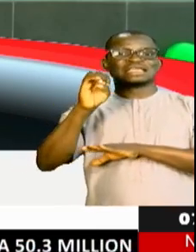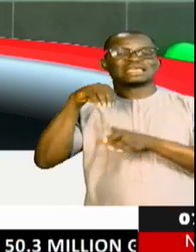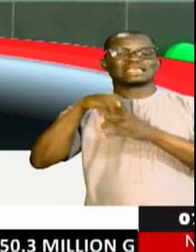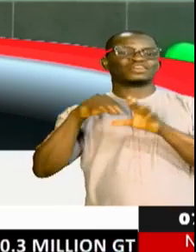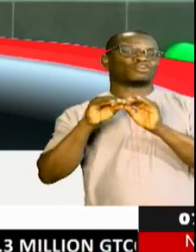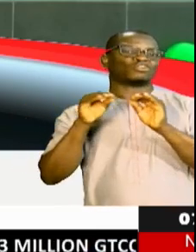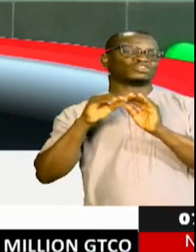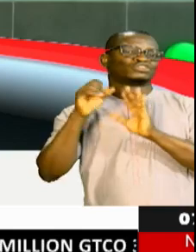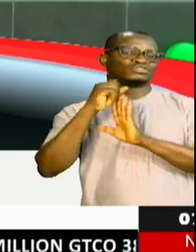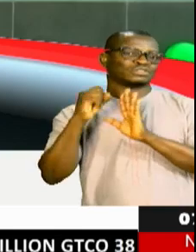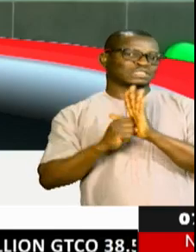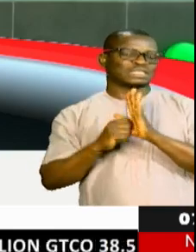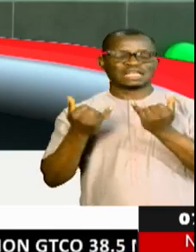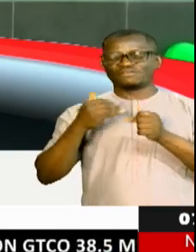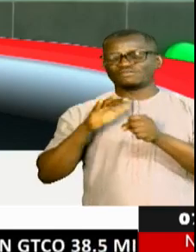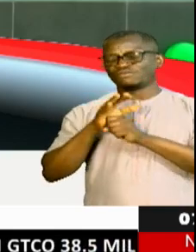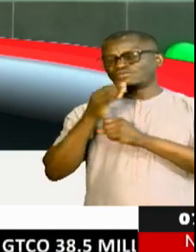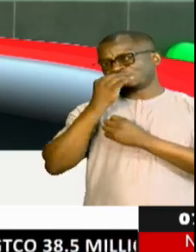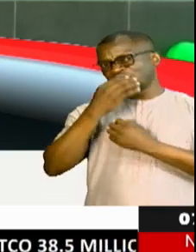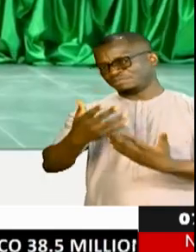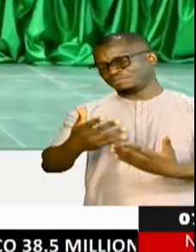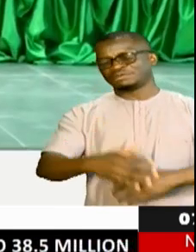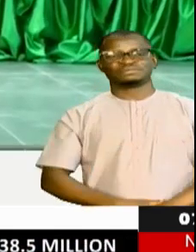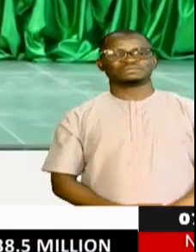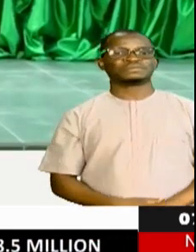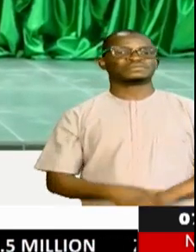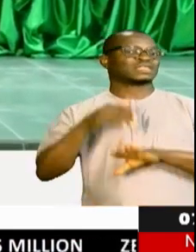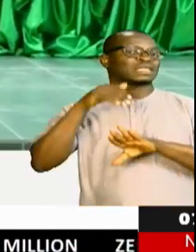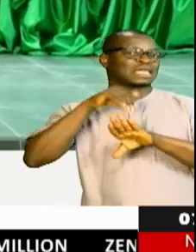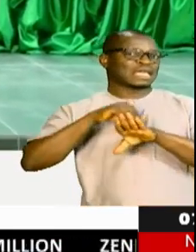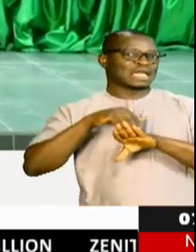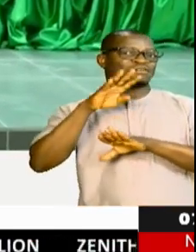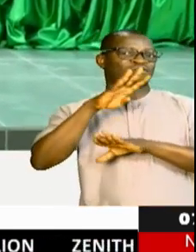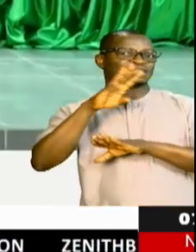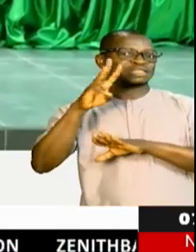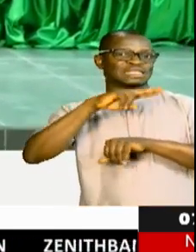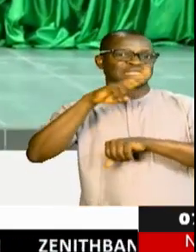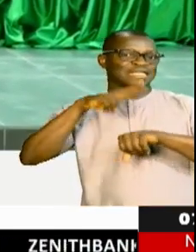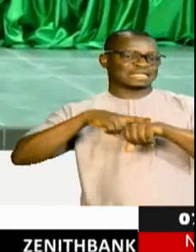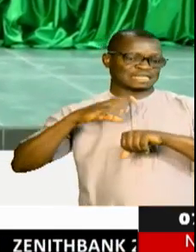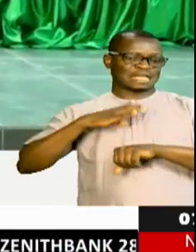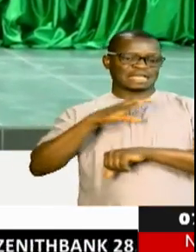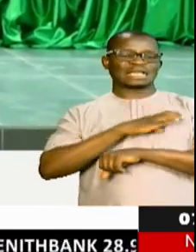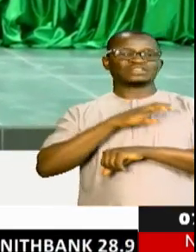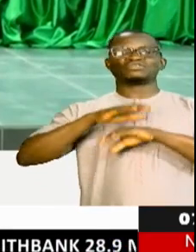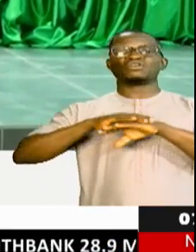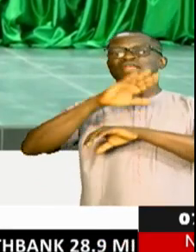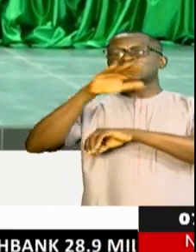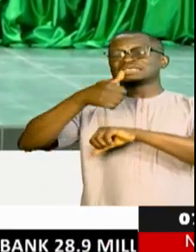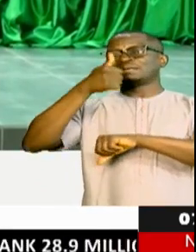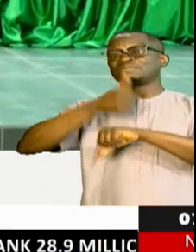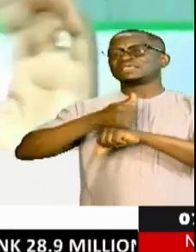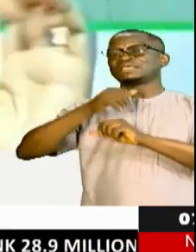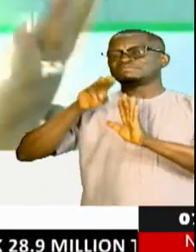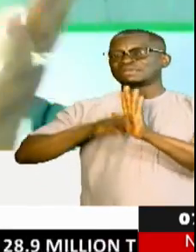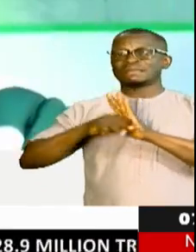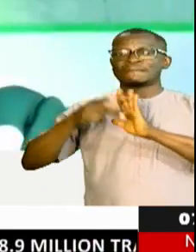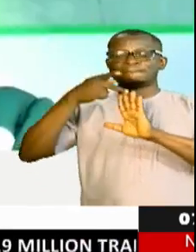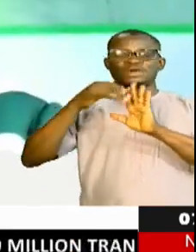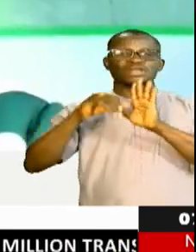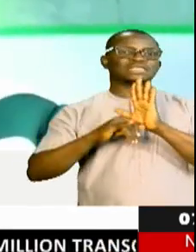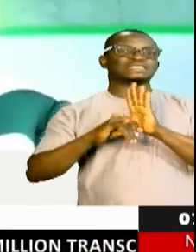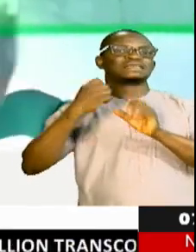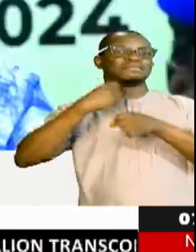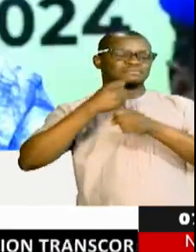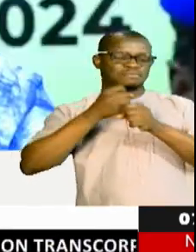Femi Afariogun has the report. At the 46th National Council on Establishment, policymakers, civil